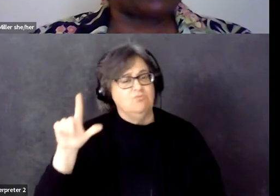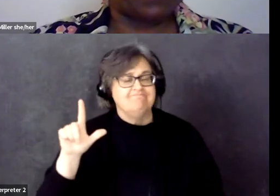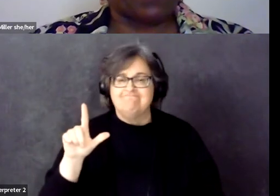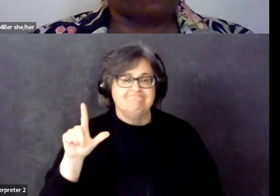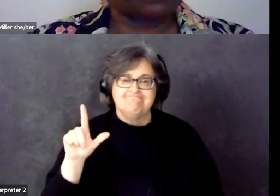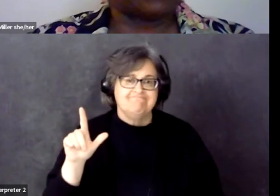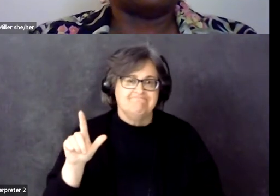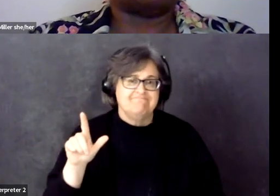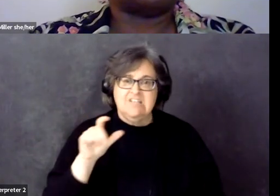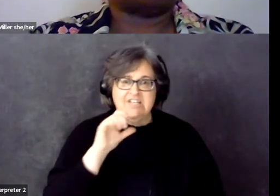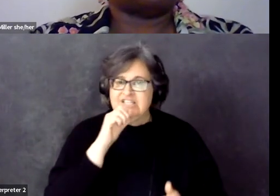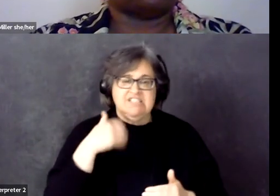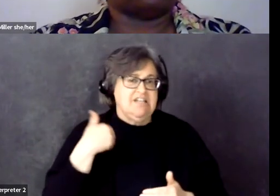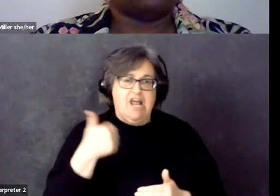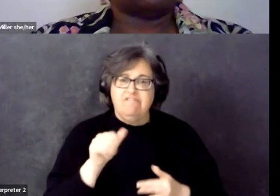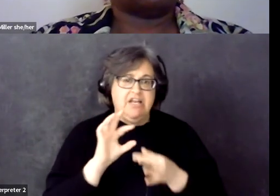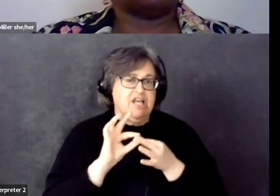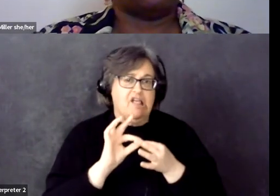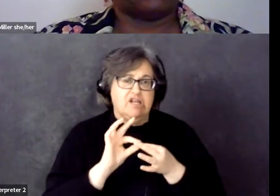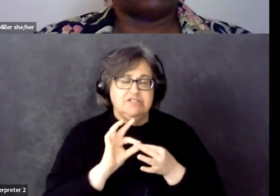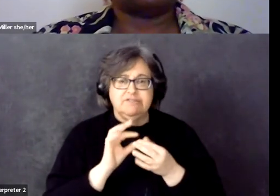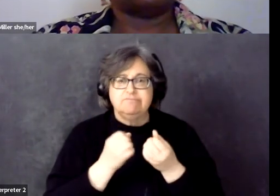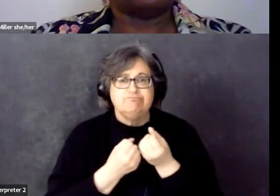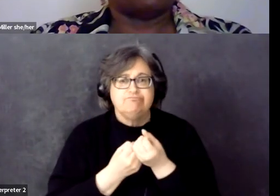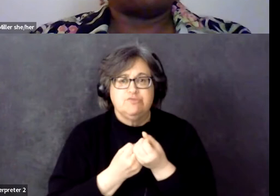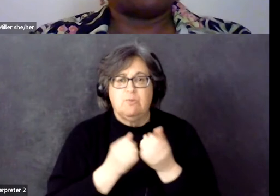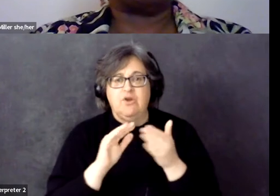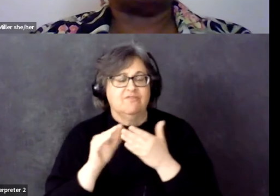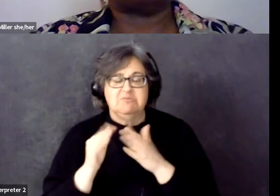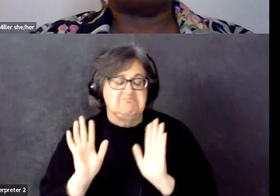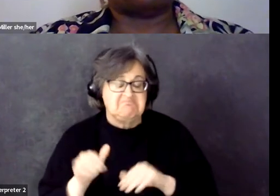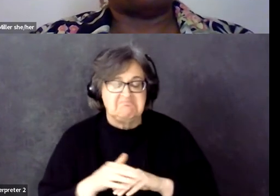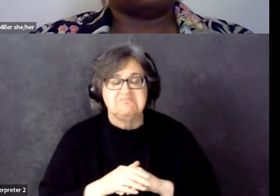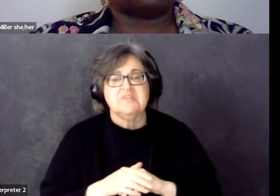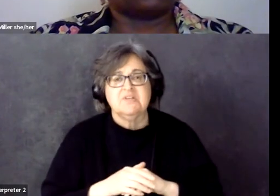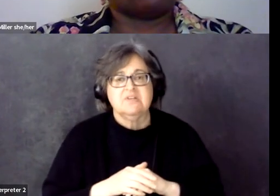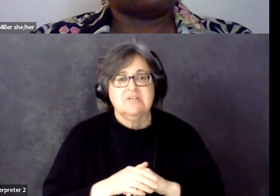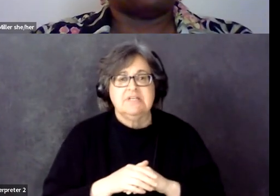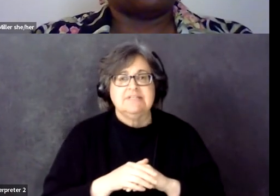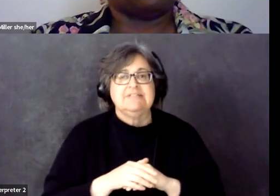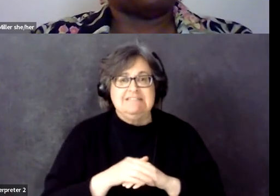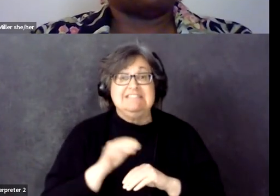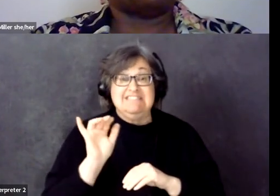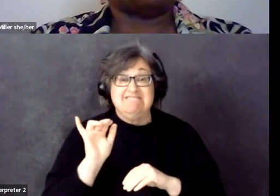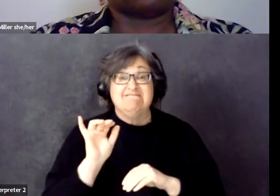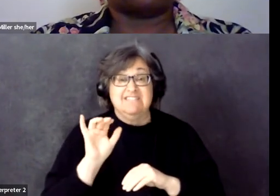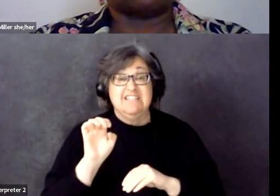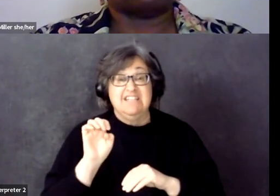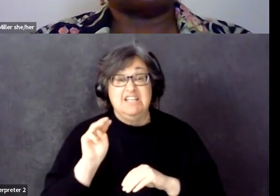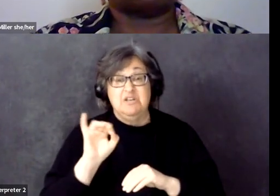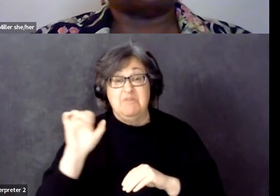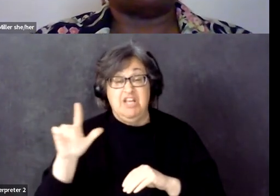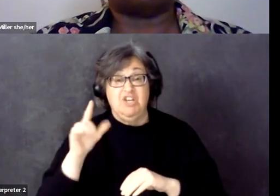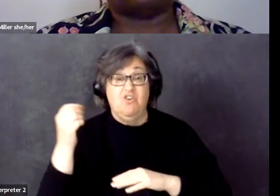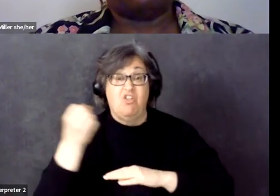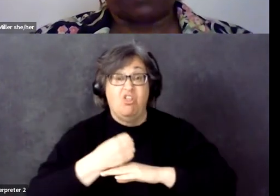not have any allegiance to communities and closed the mental health centers